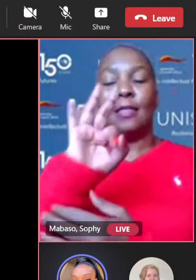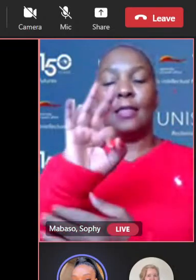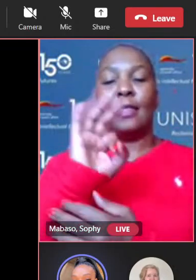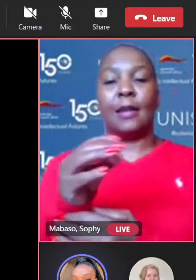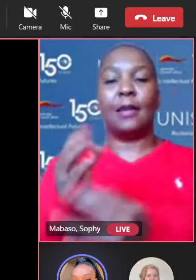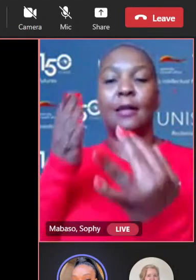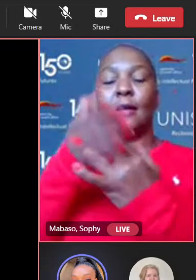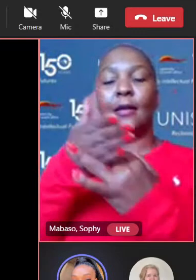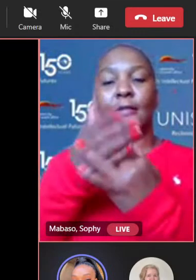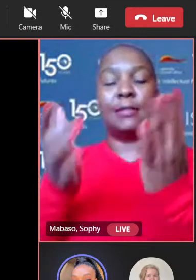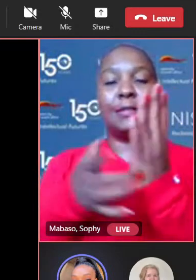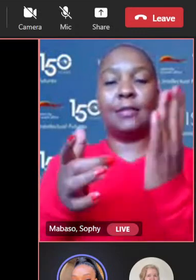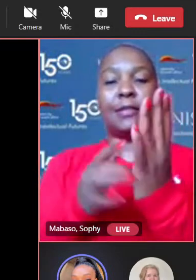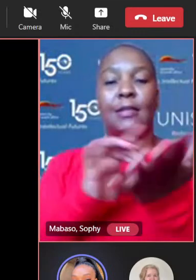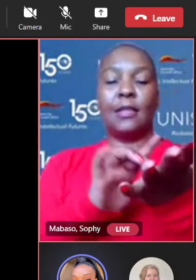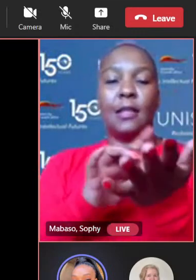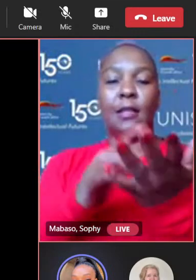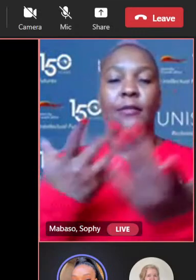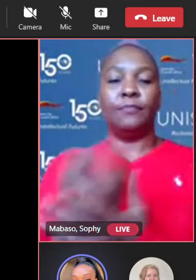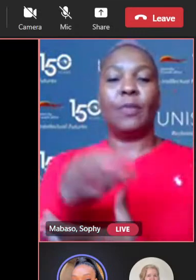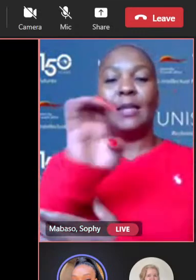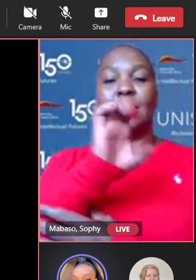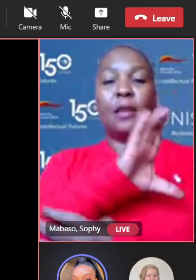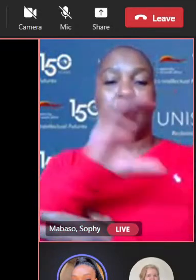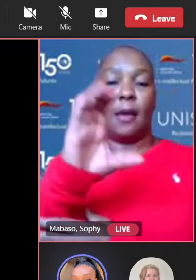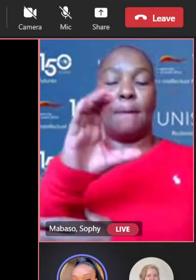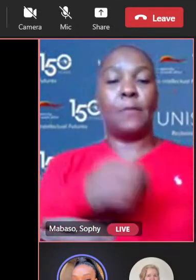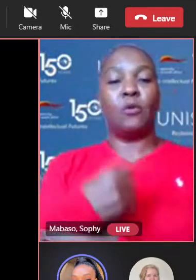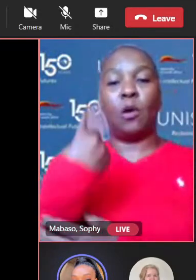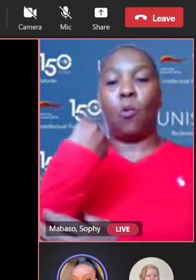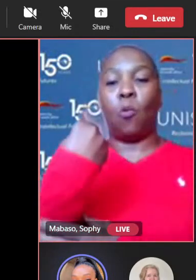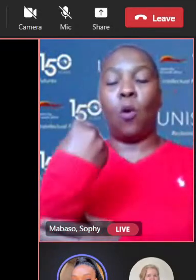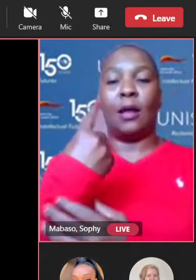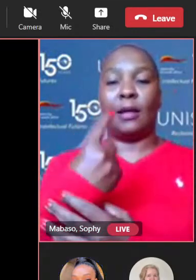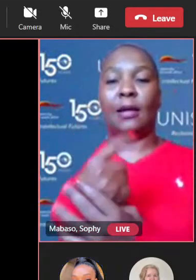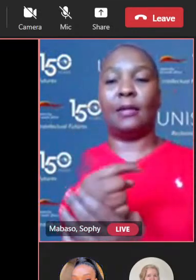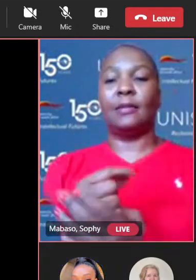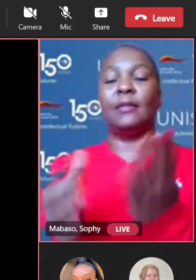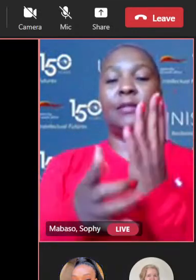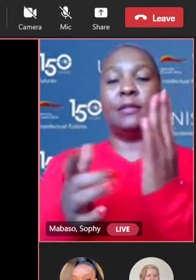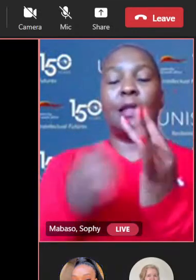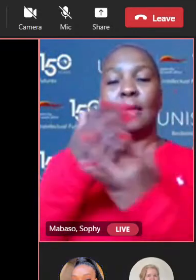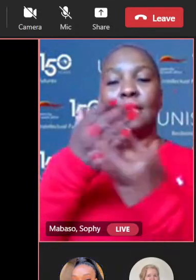centers. And in Eastern Cape, we have 1 digital access center.